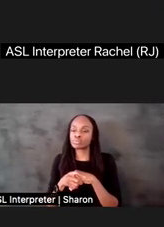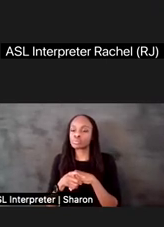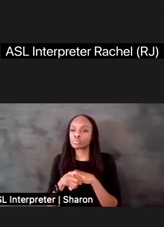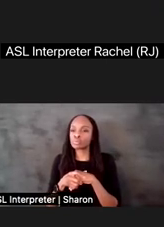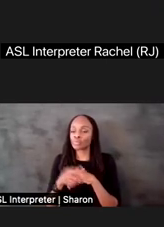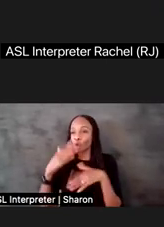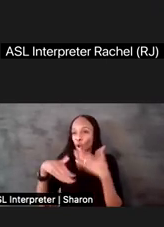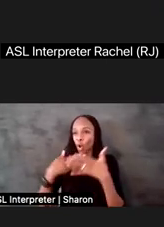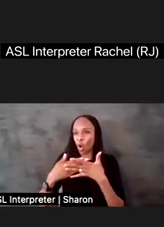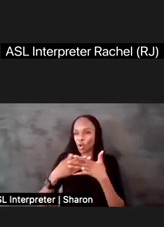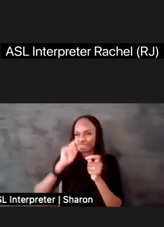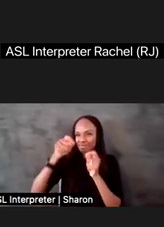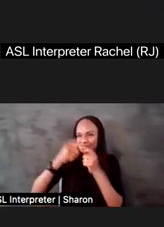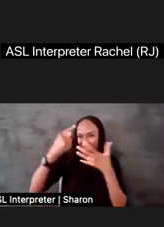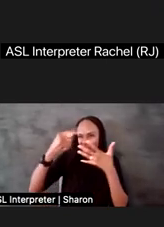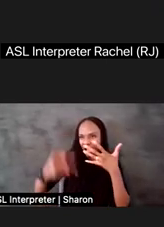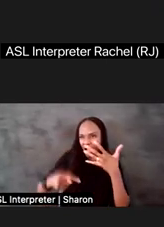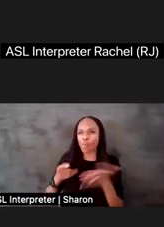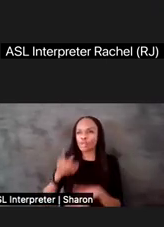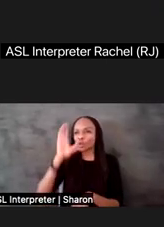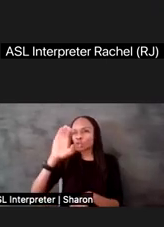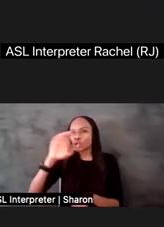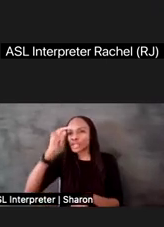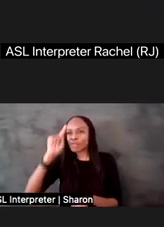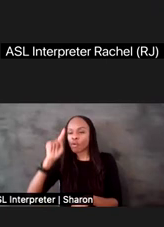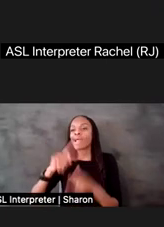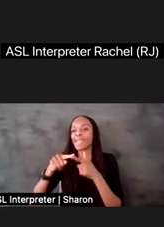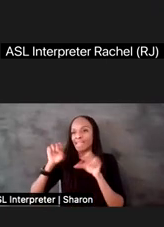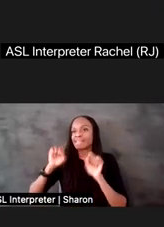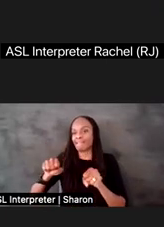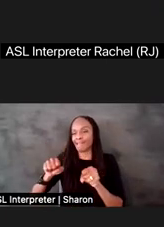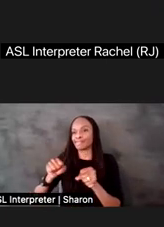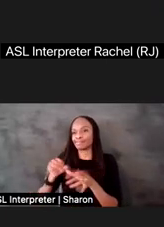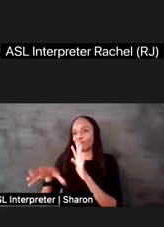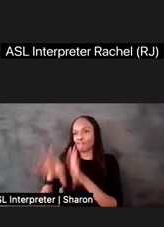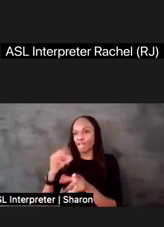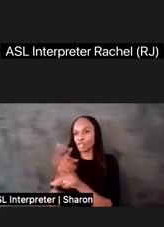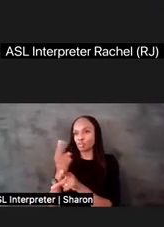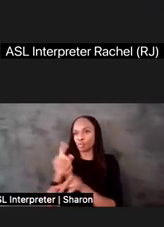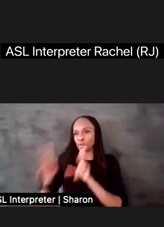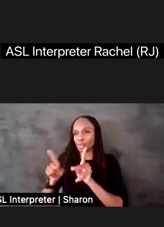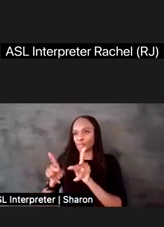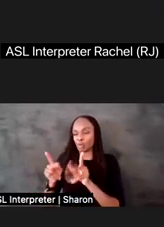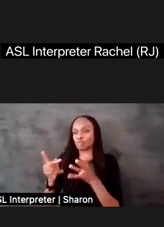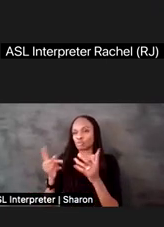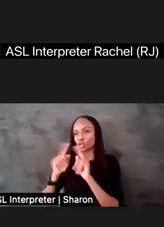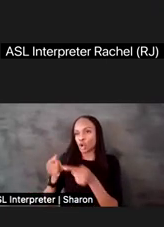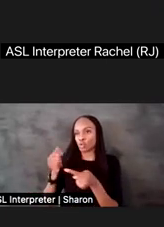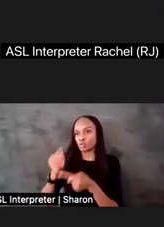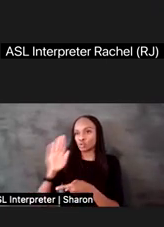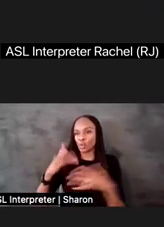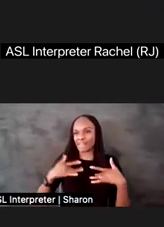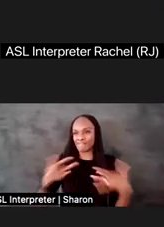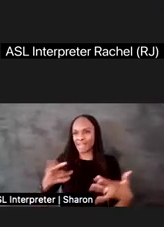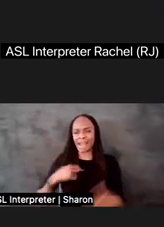all the details about what you're looking for so that we can find the appropriate people to come to your event. I'm just going to make sure that that